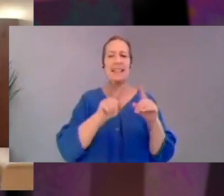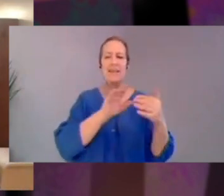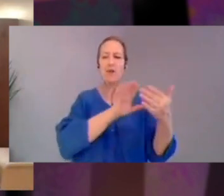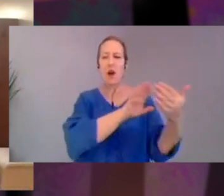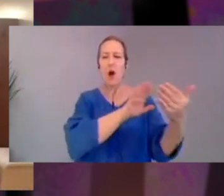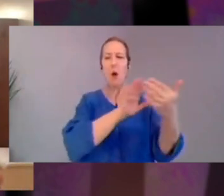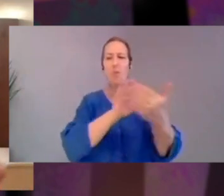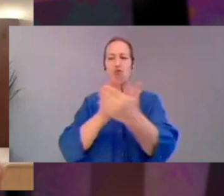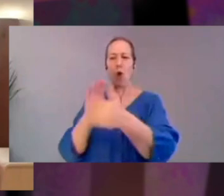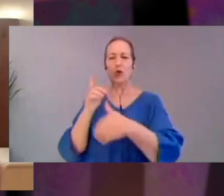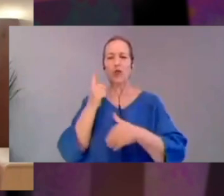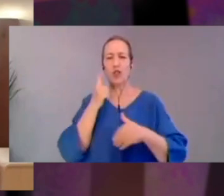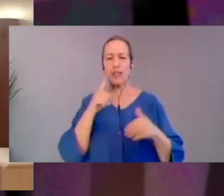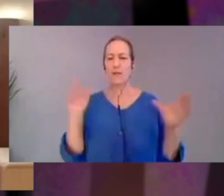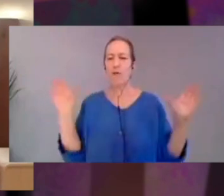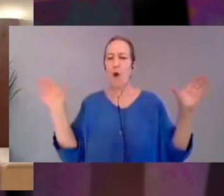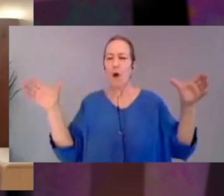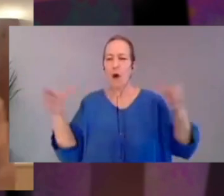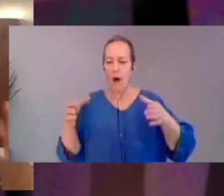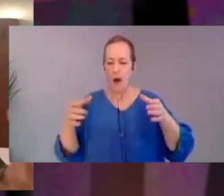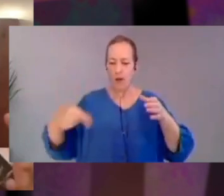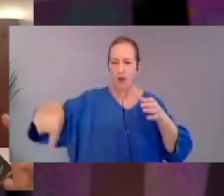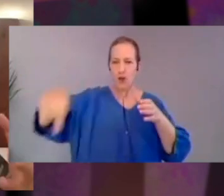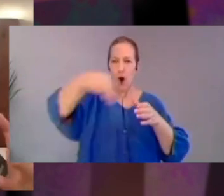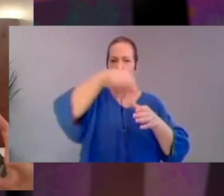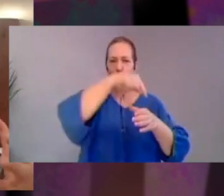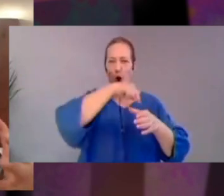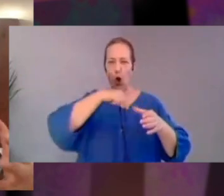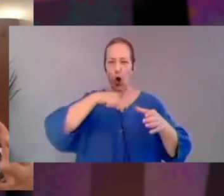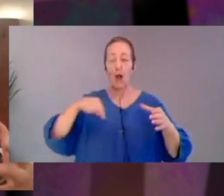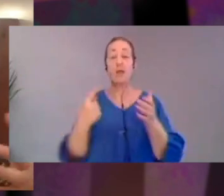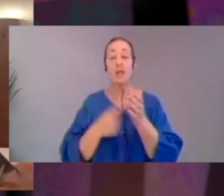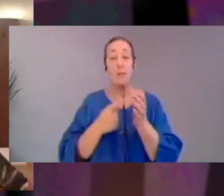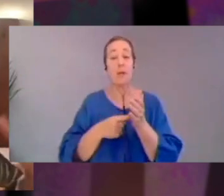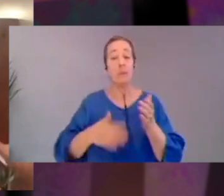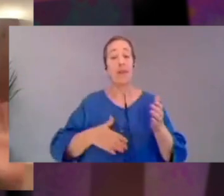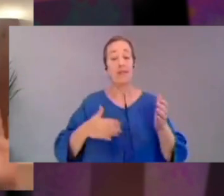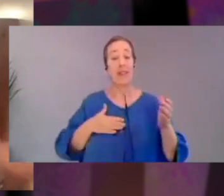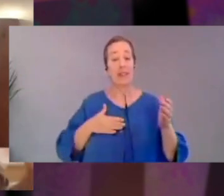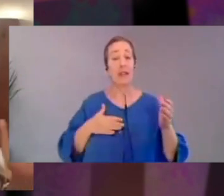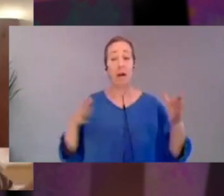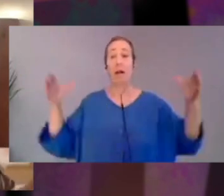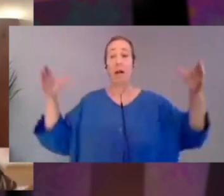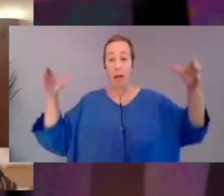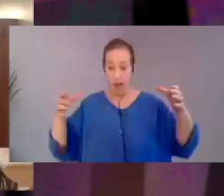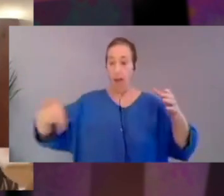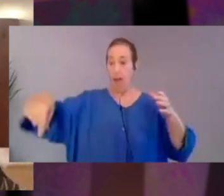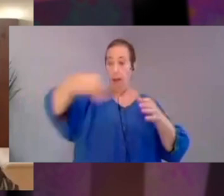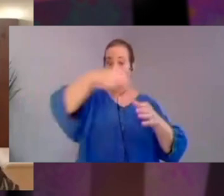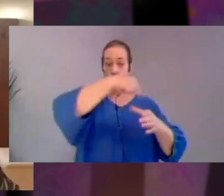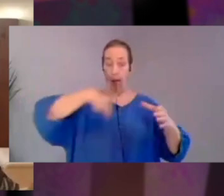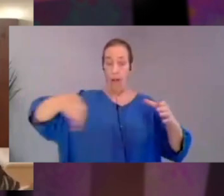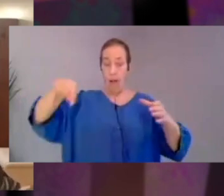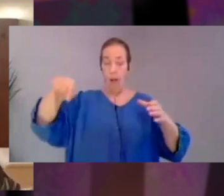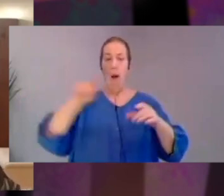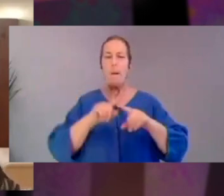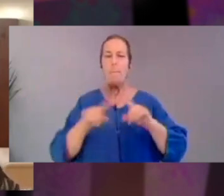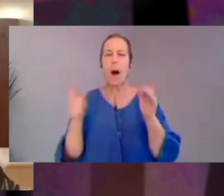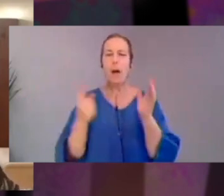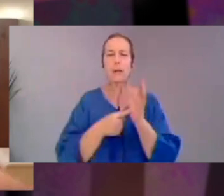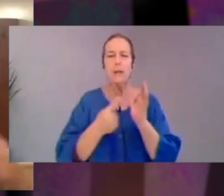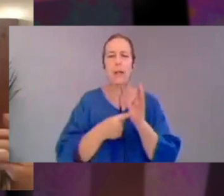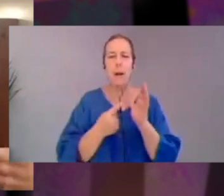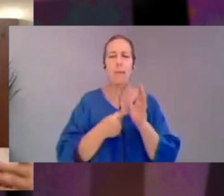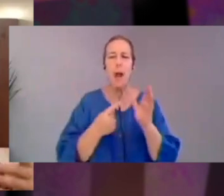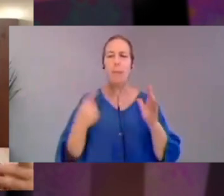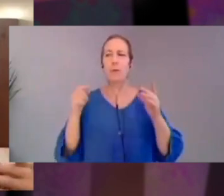of circles and circularity. And sometimes that's the physical circle of the cipher, but sometimes there's other ways that we can balance a space with